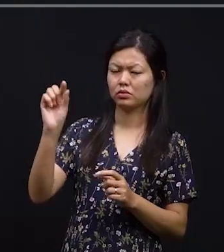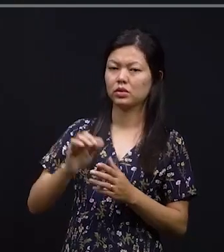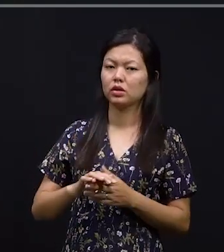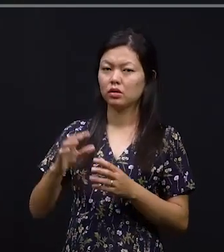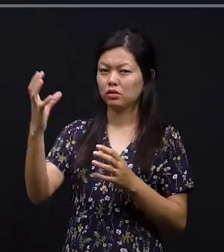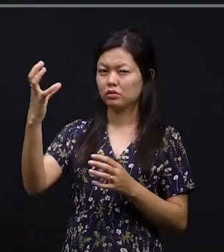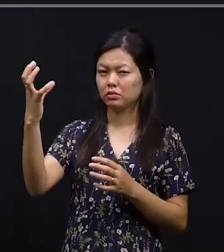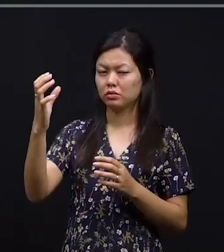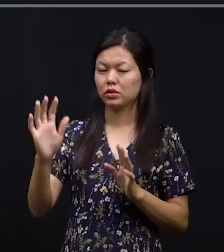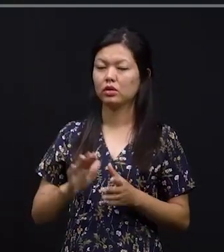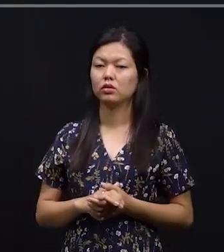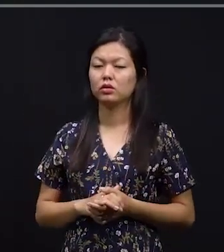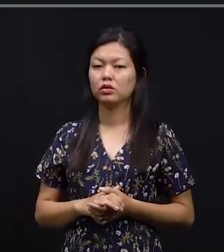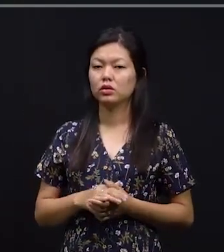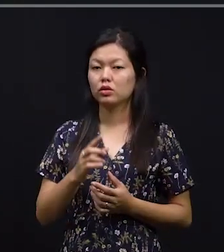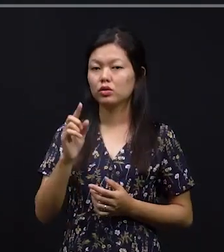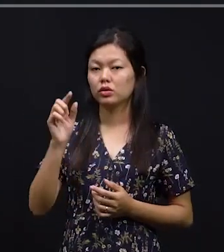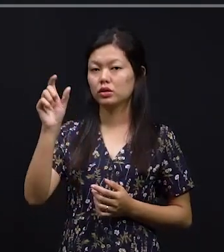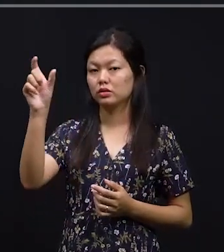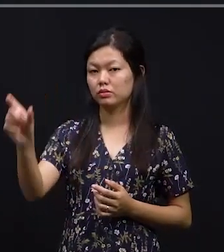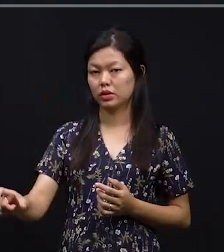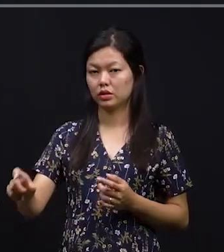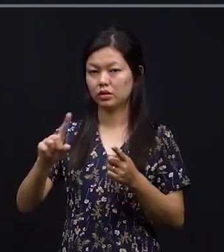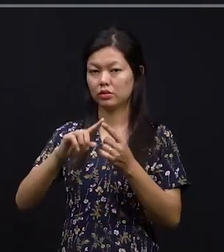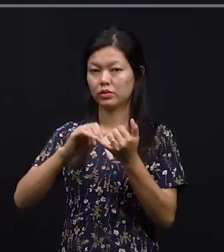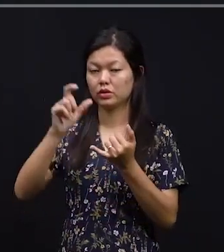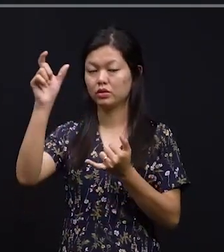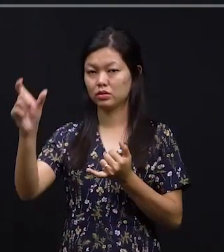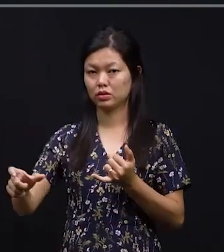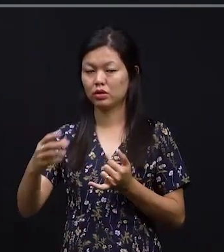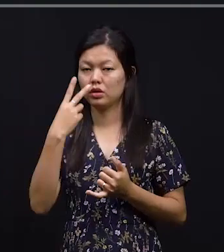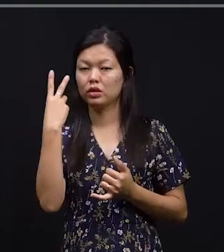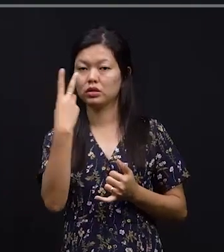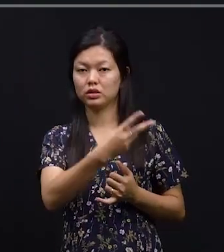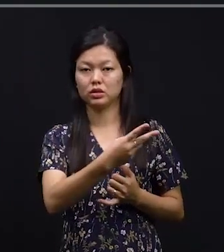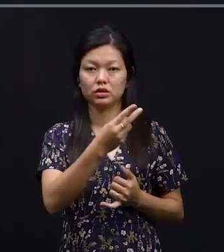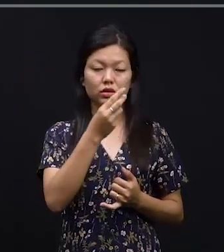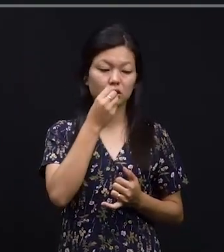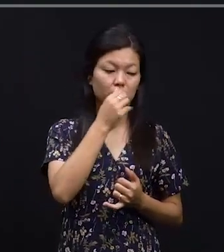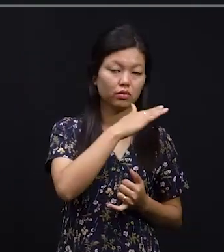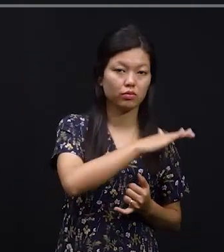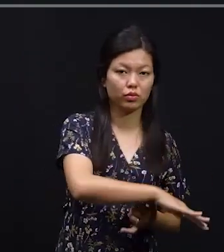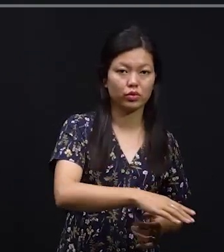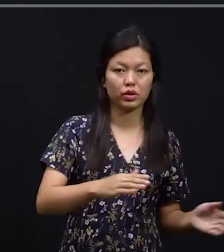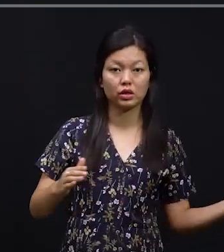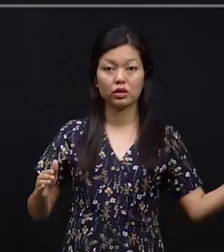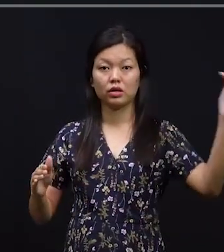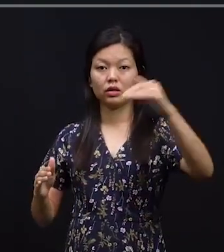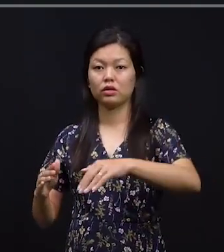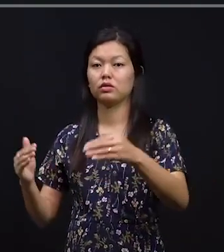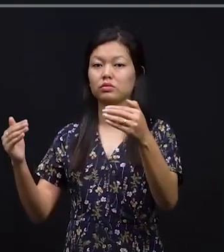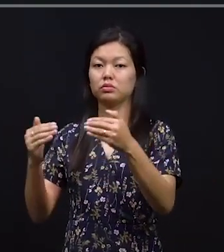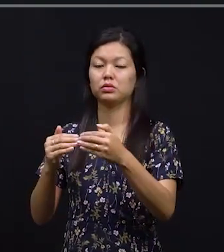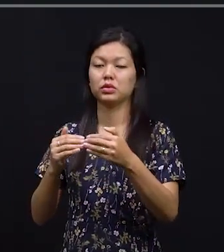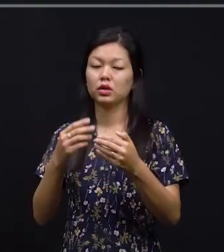the man did not see the young boy entering his office, but he considers Christmas to be a humbug, a thing that is